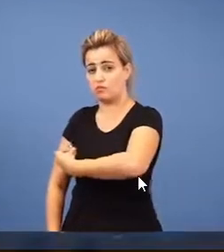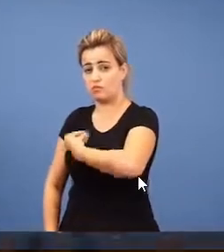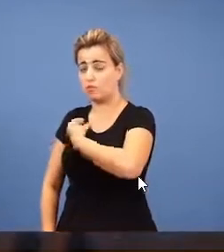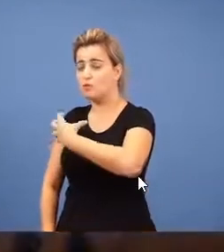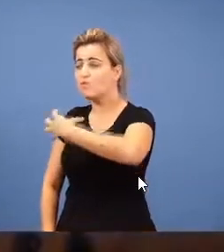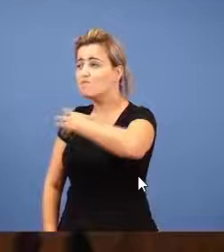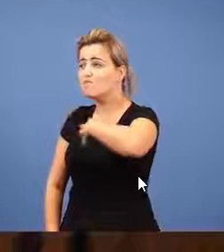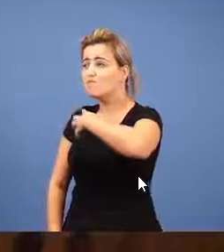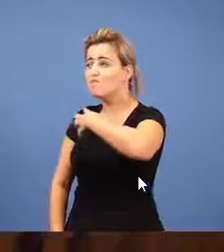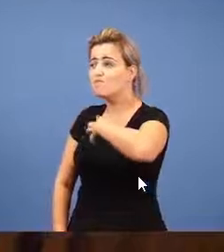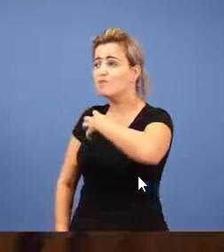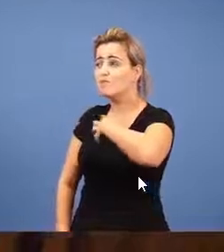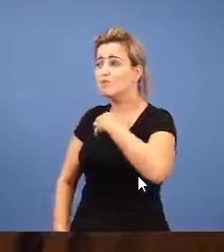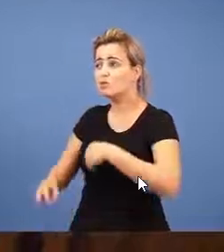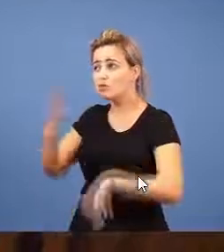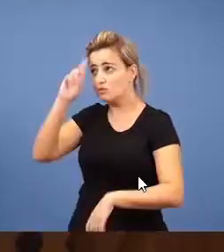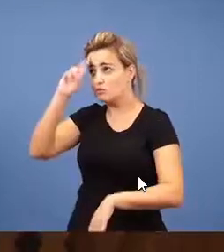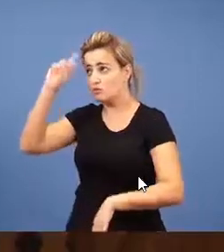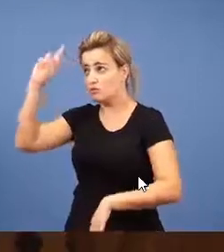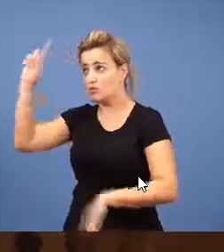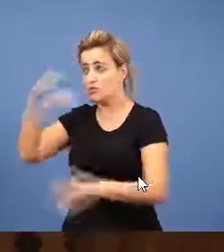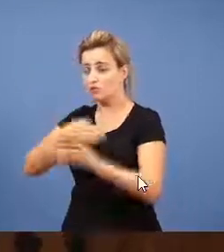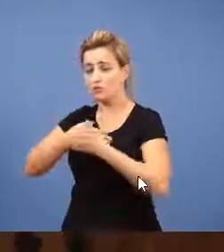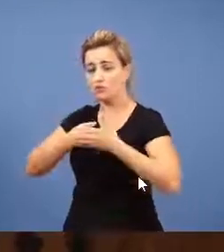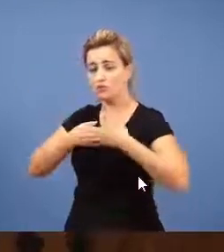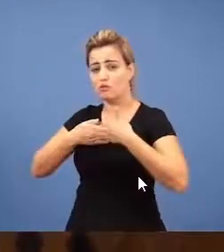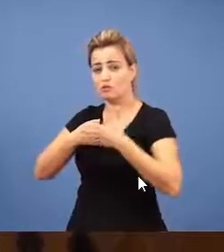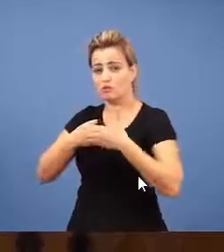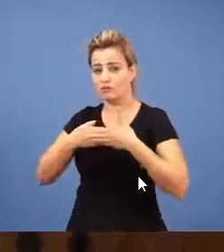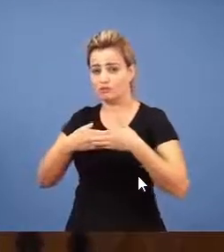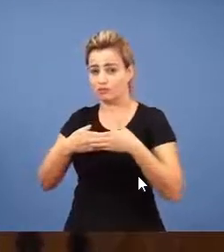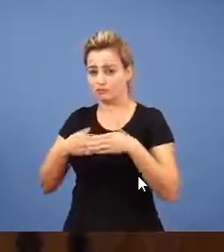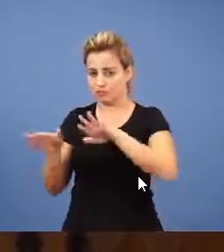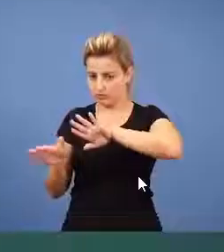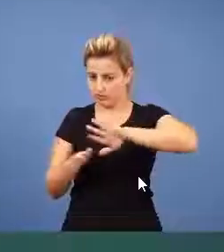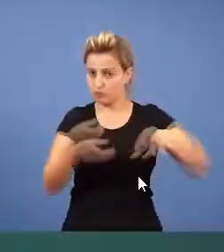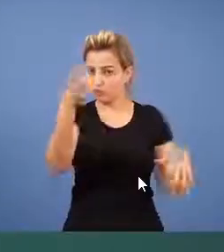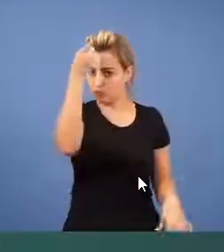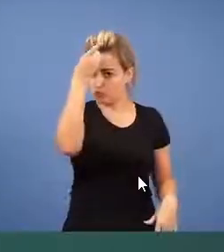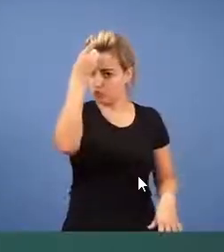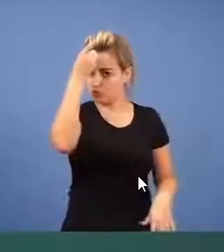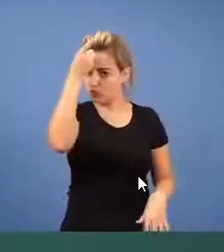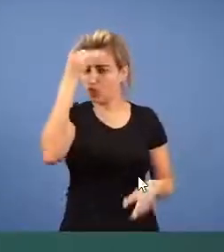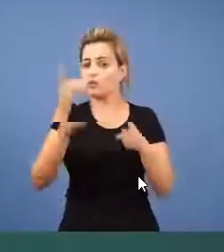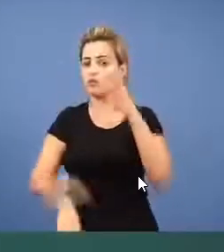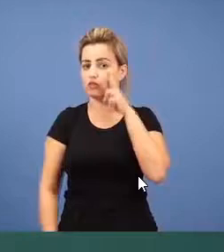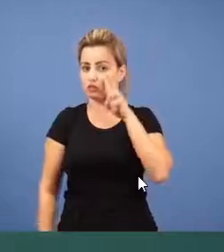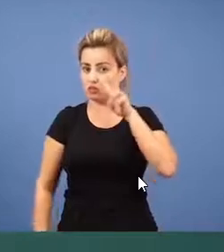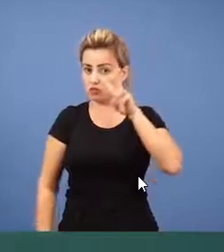Now only the flute and the instruments are going to play softly. I saw the brethren